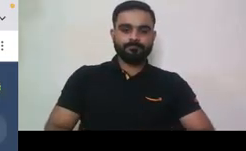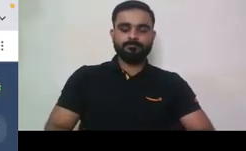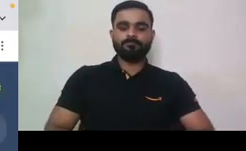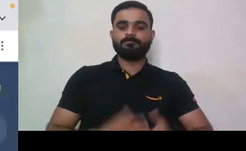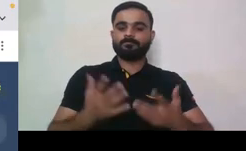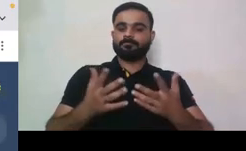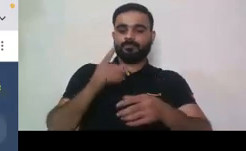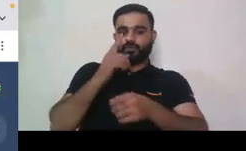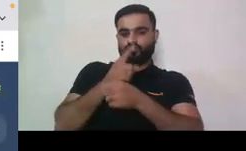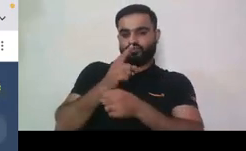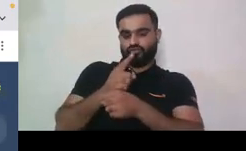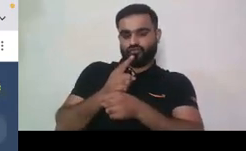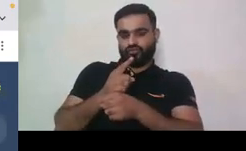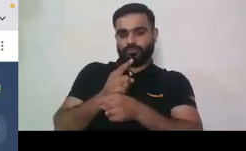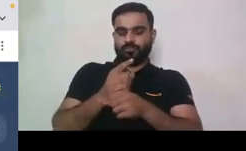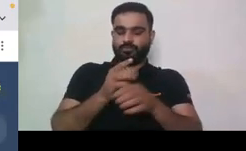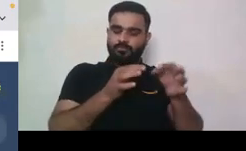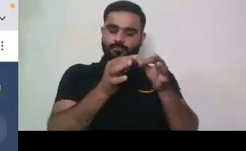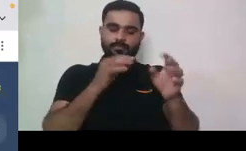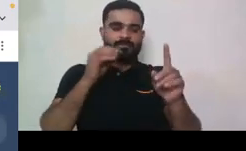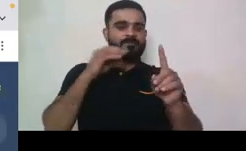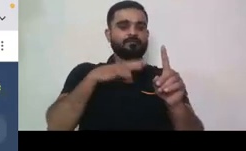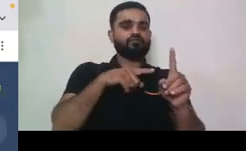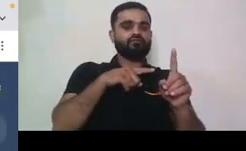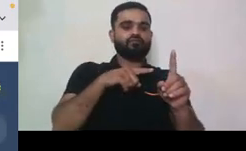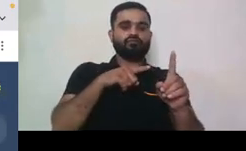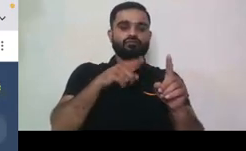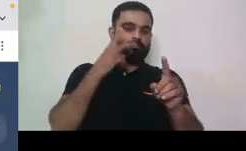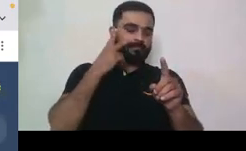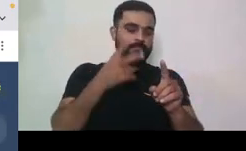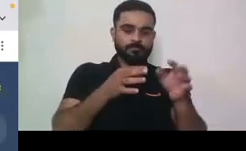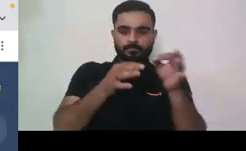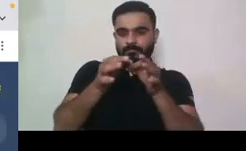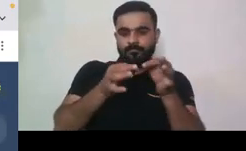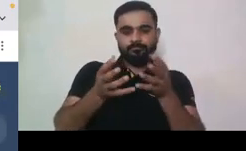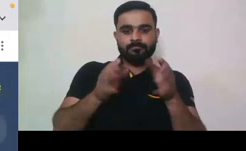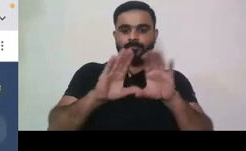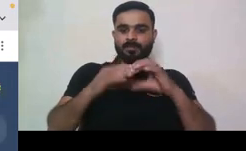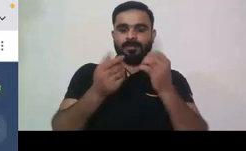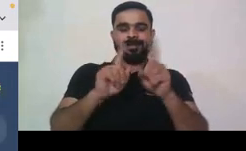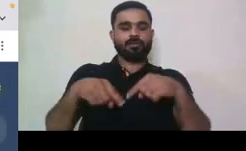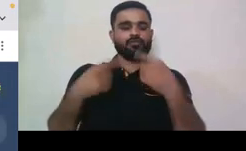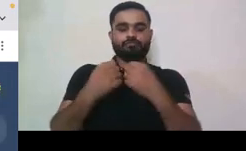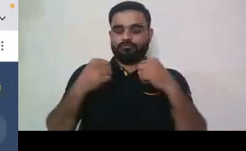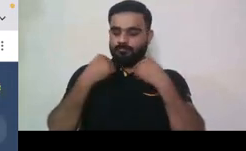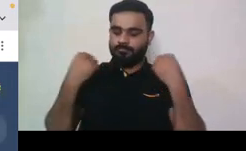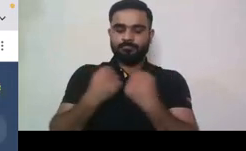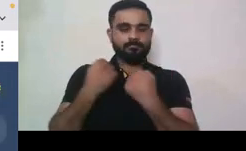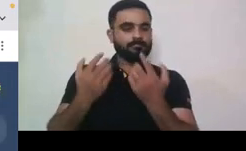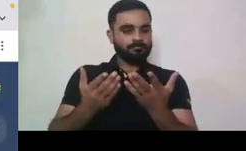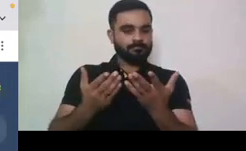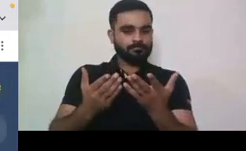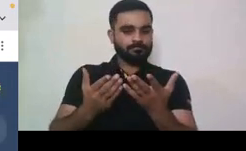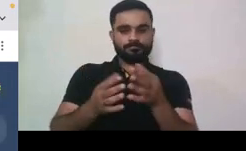Classroom teaching and demonstrating and reflection. So you can demonstrate your classroom activities. Second is